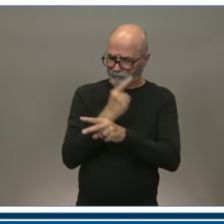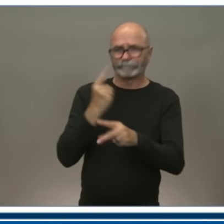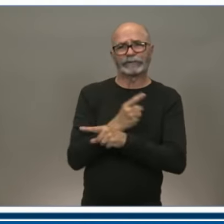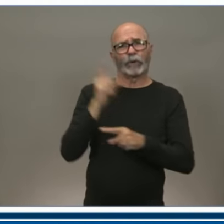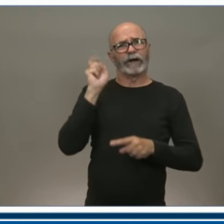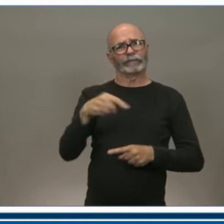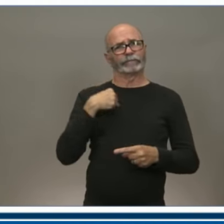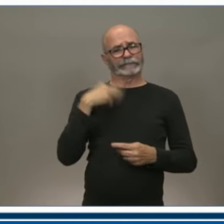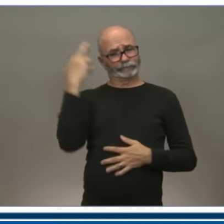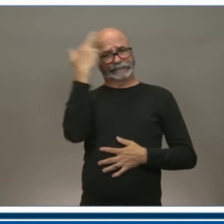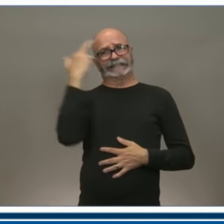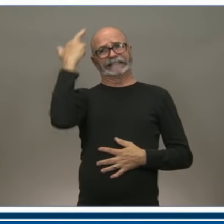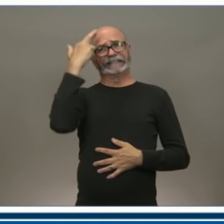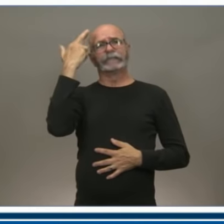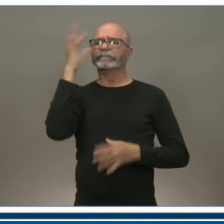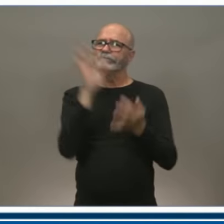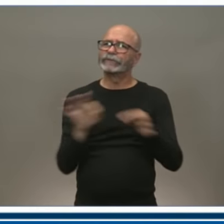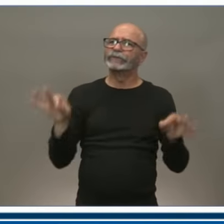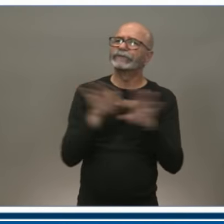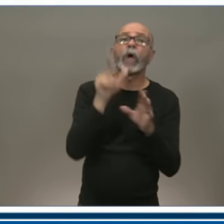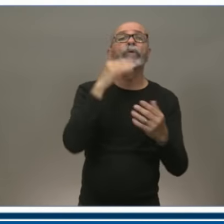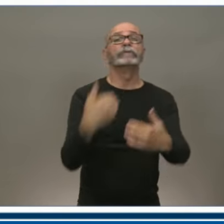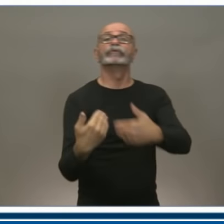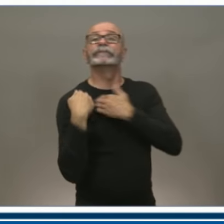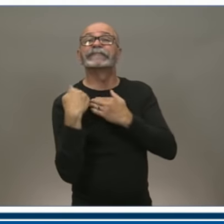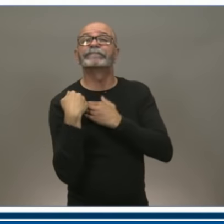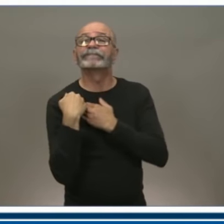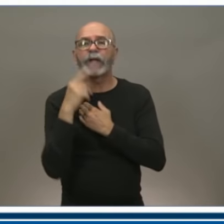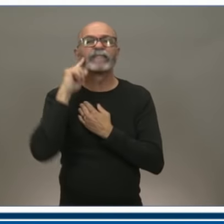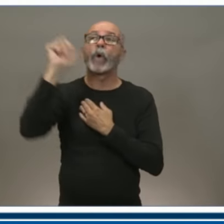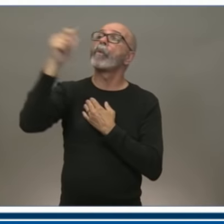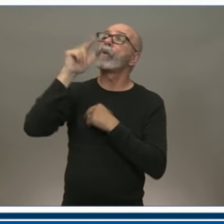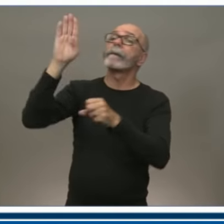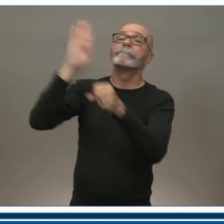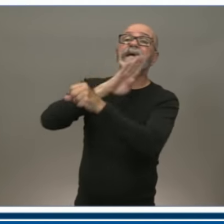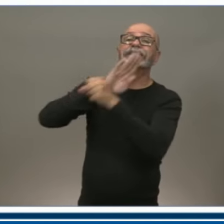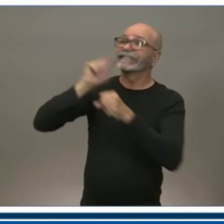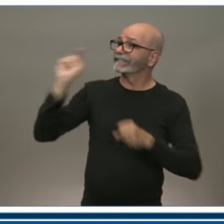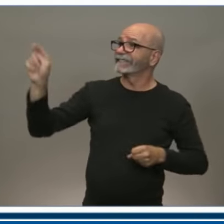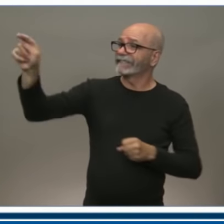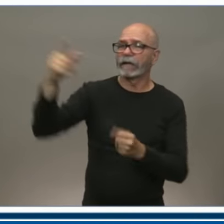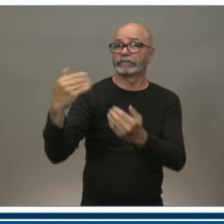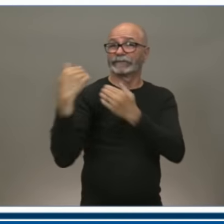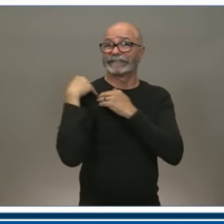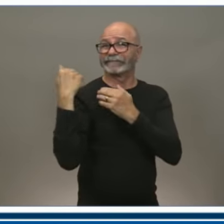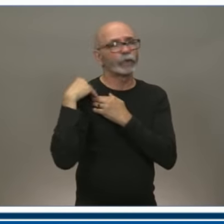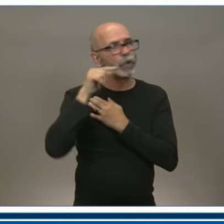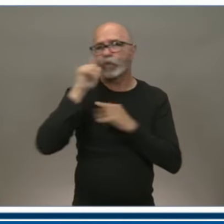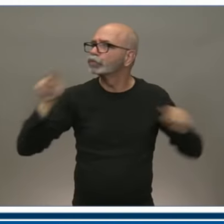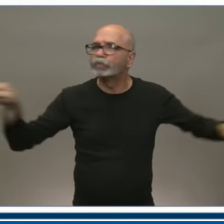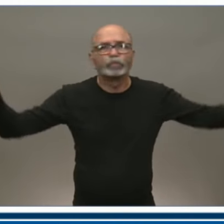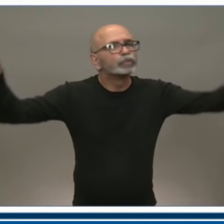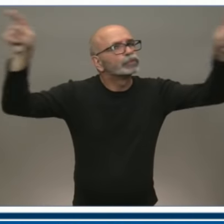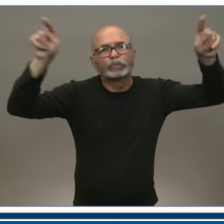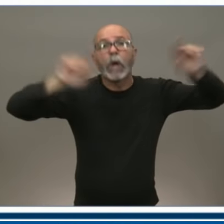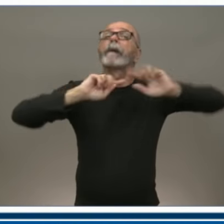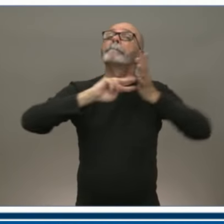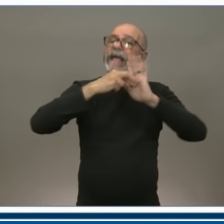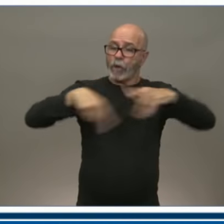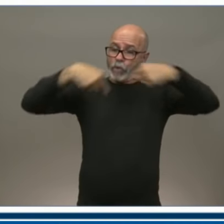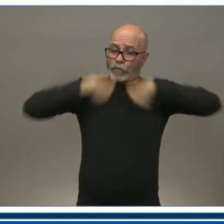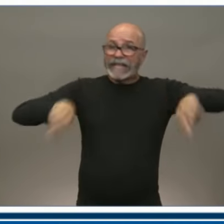all the responsibility all land on the business operator or the mall operator. There's equal responsibility for Nova Scotians to take responsibility